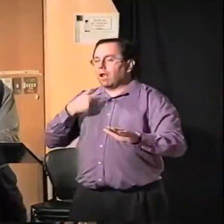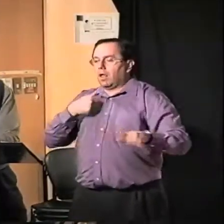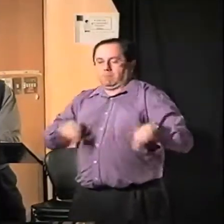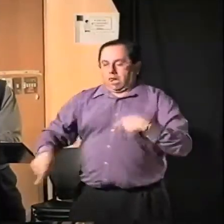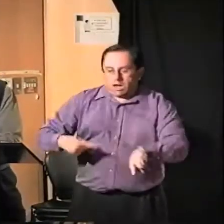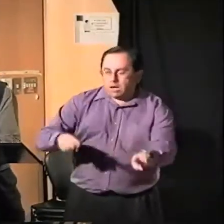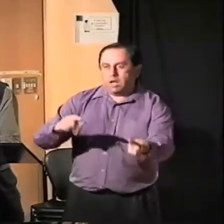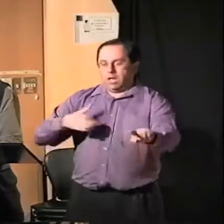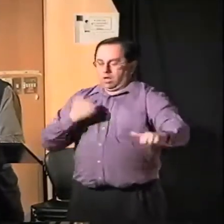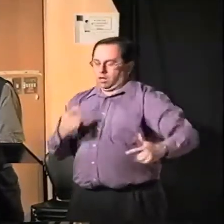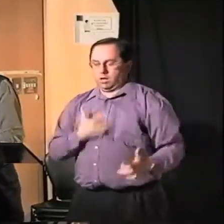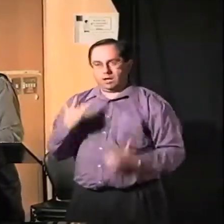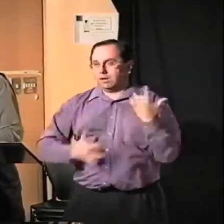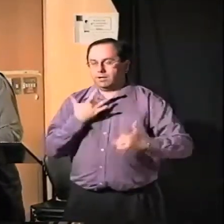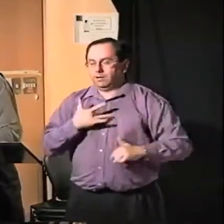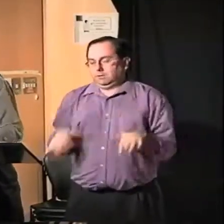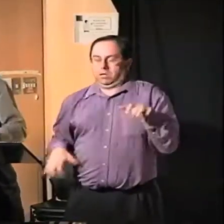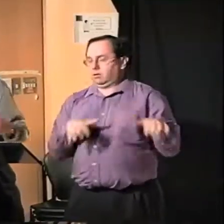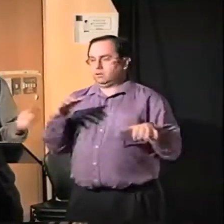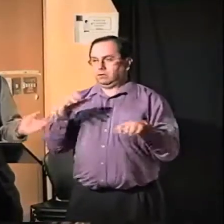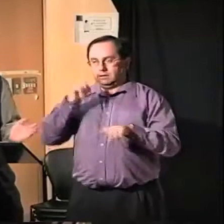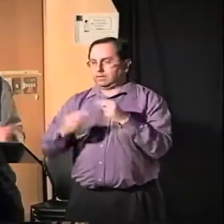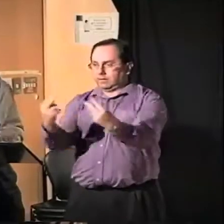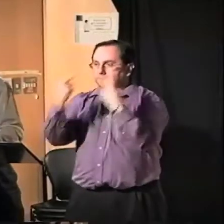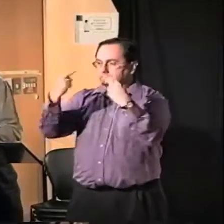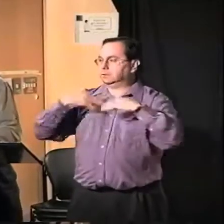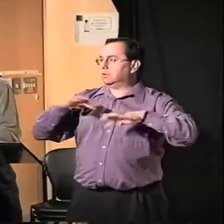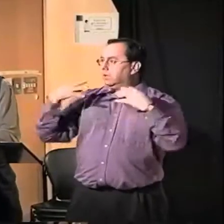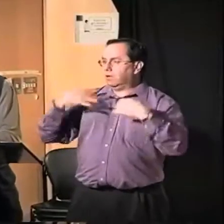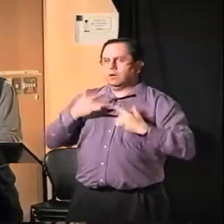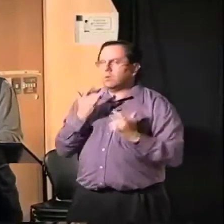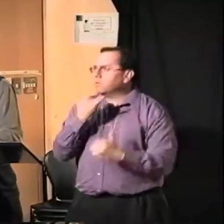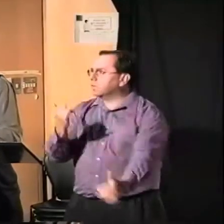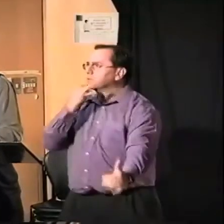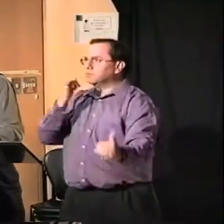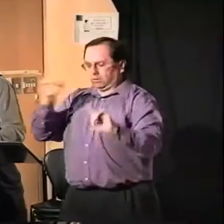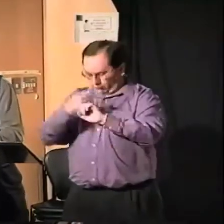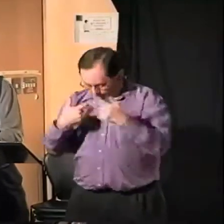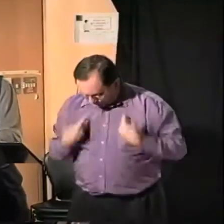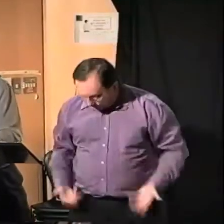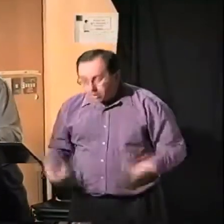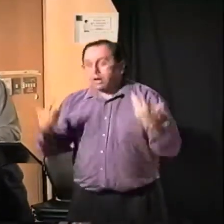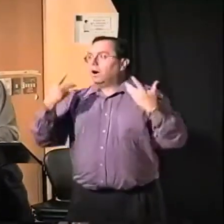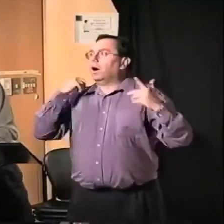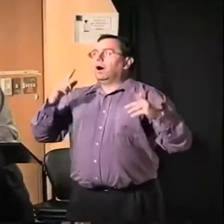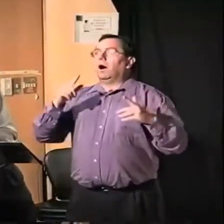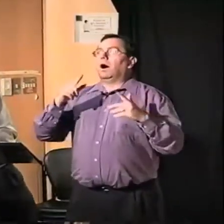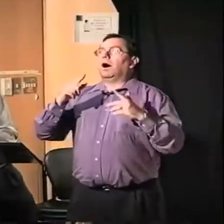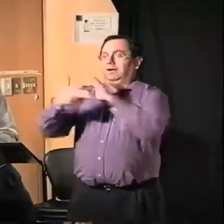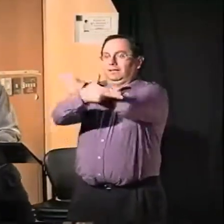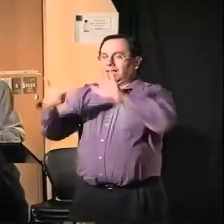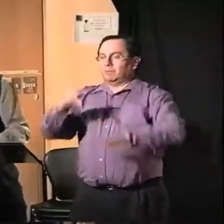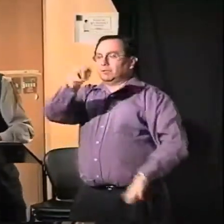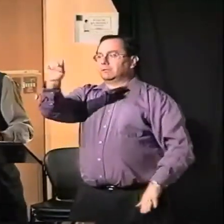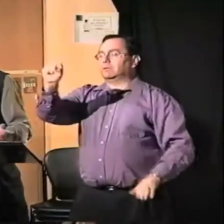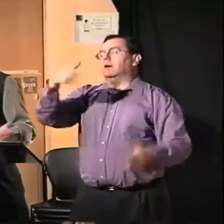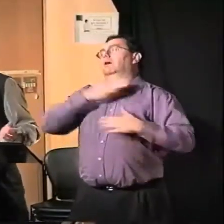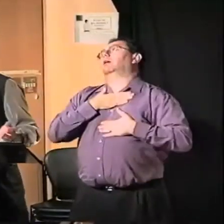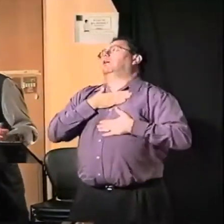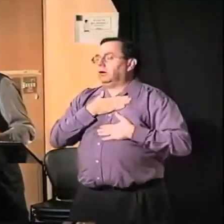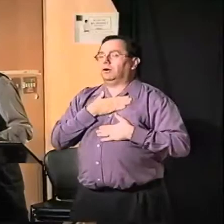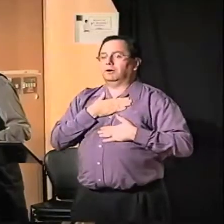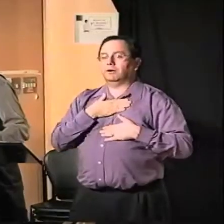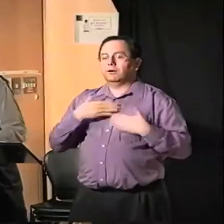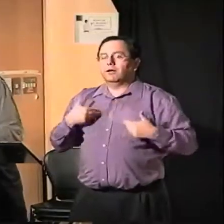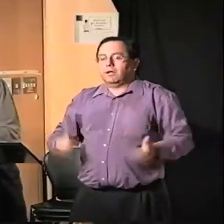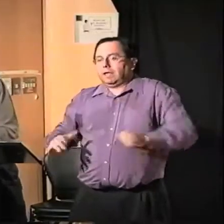had these urges so no one can see. What's going on and where's it coming from? It sure was nice to hear I have Tourette syndrome. Let's